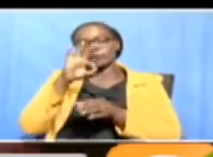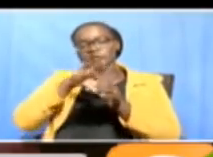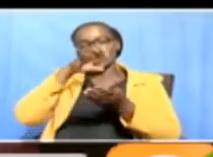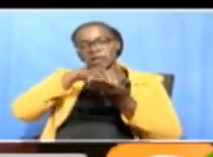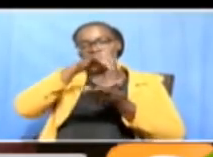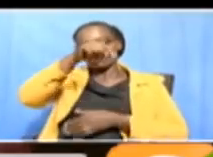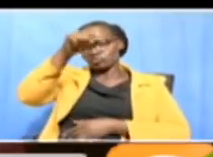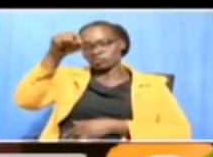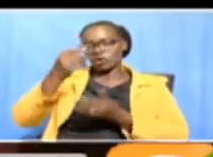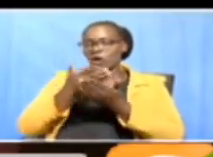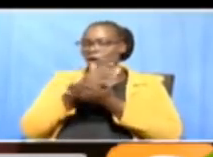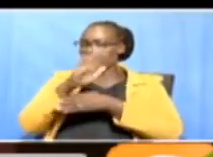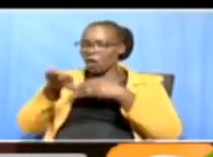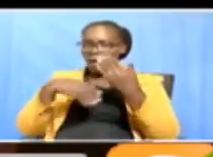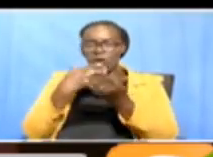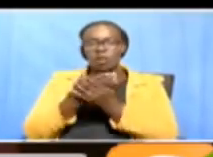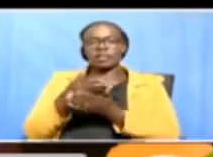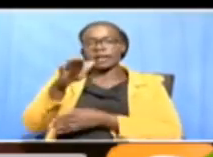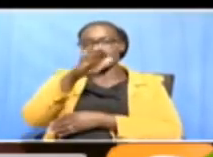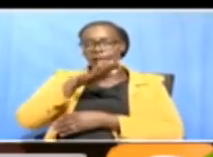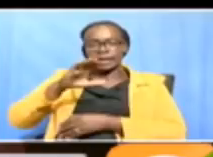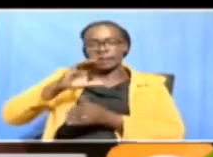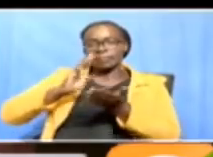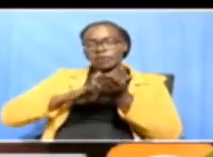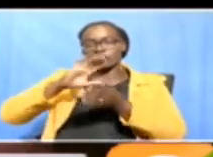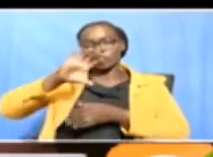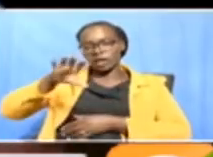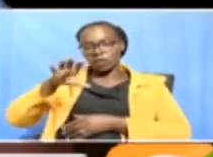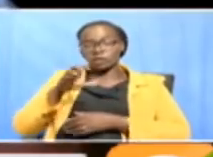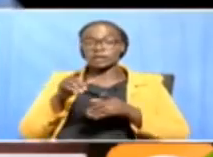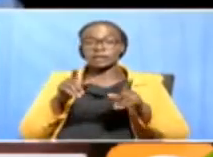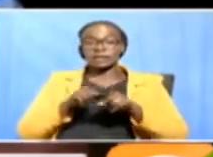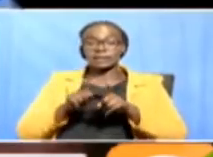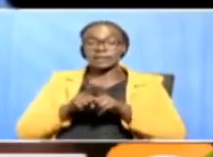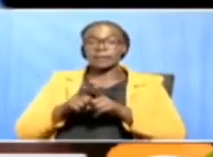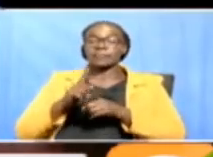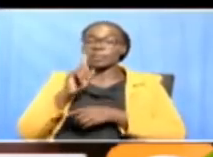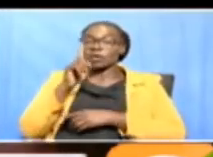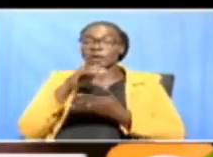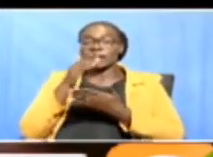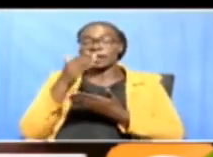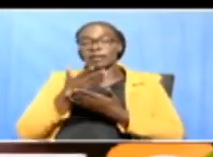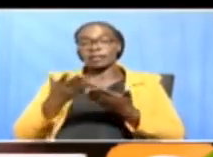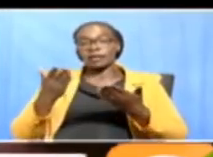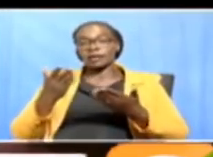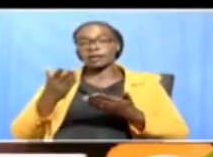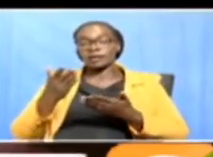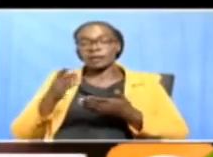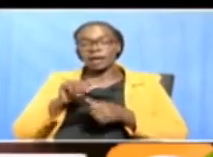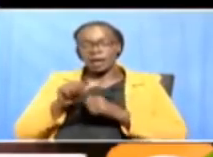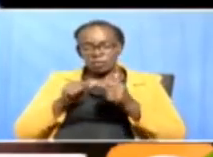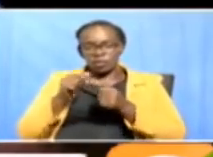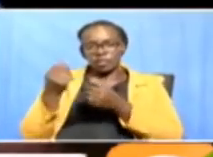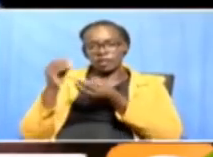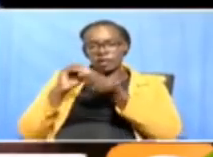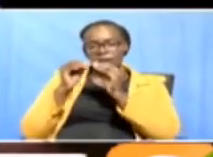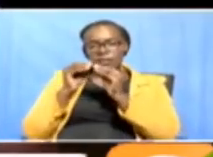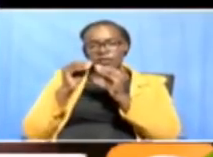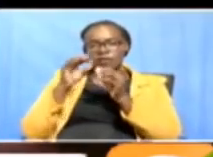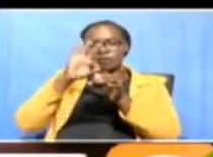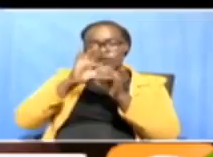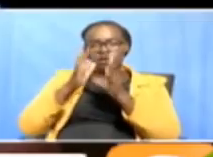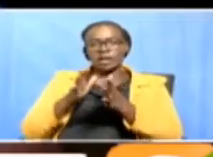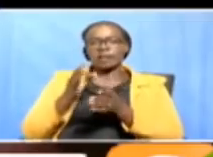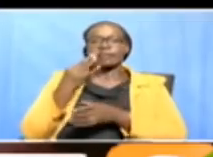the eight constituencies in Migori County. And one more thing is about the number of voters,